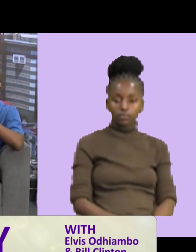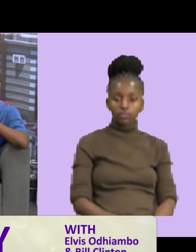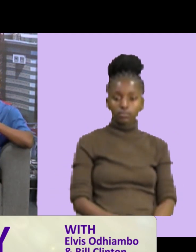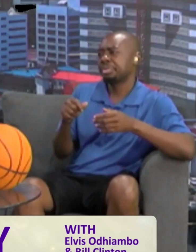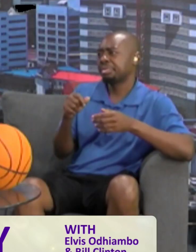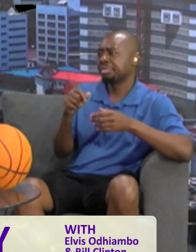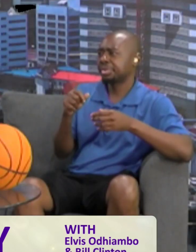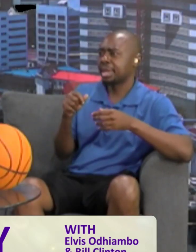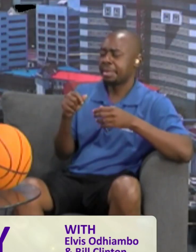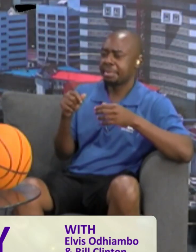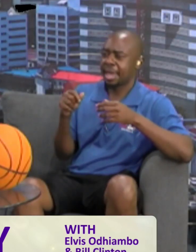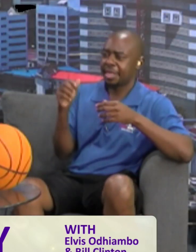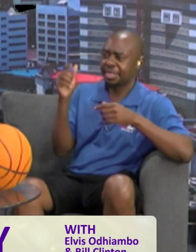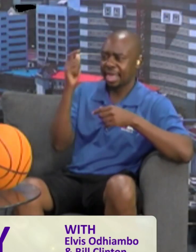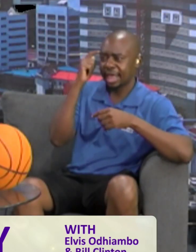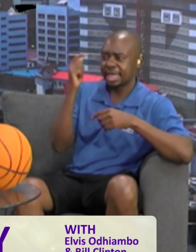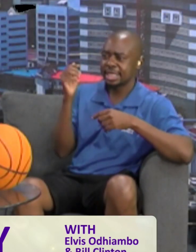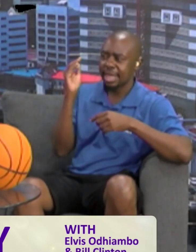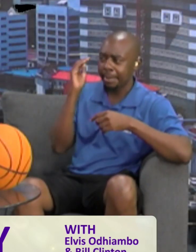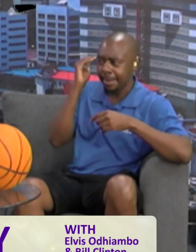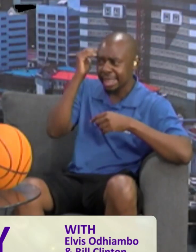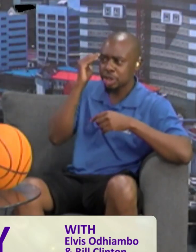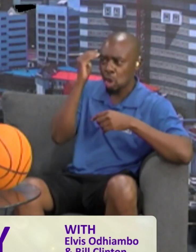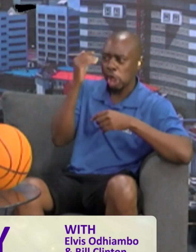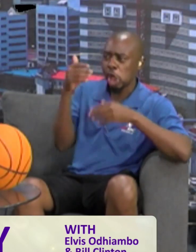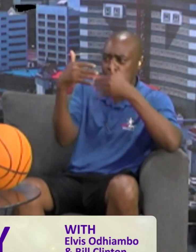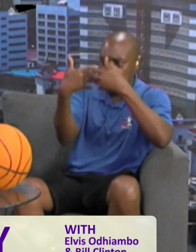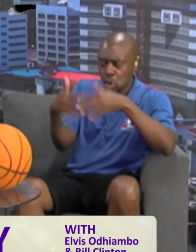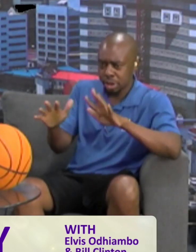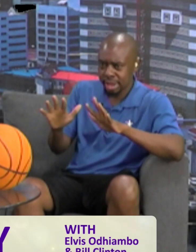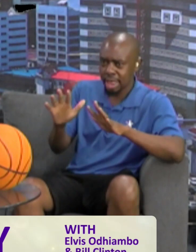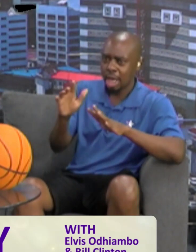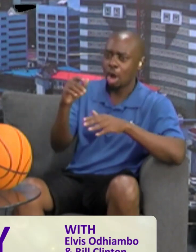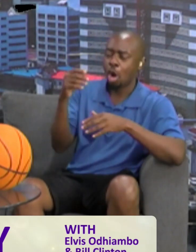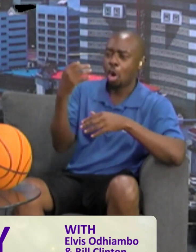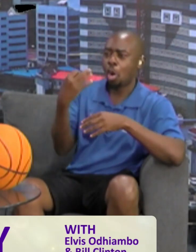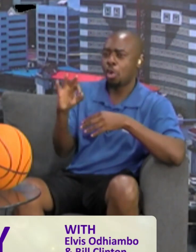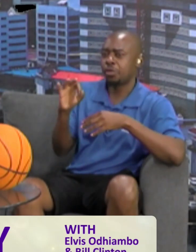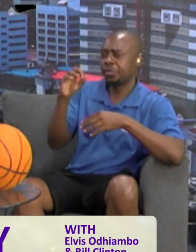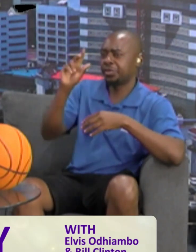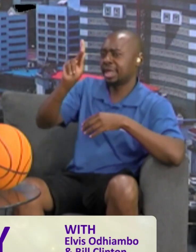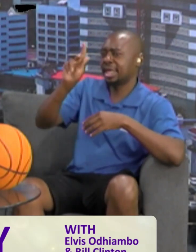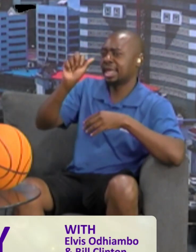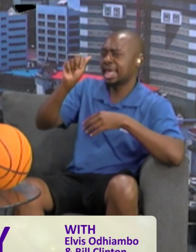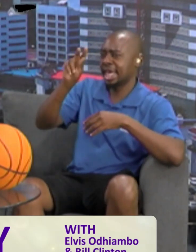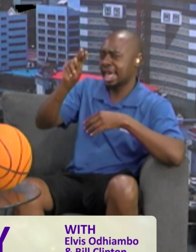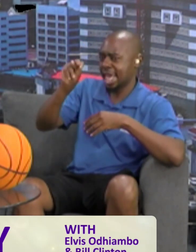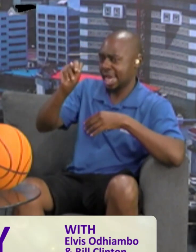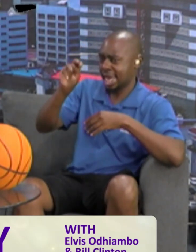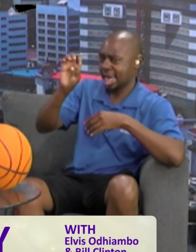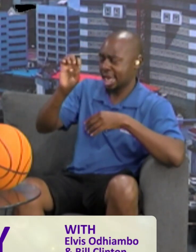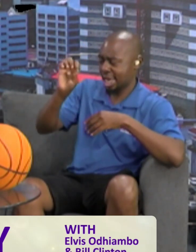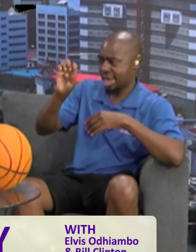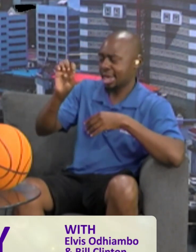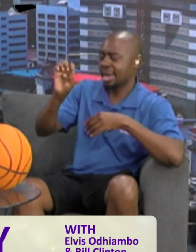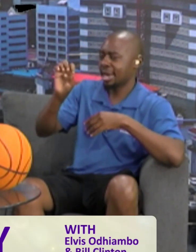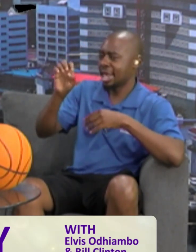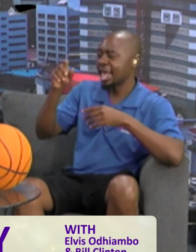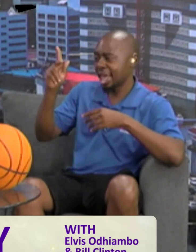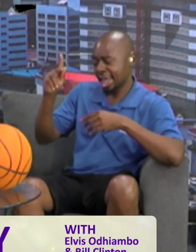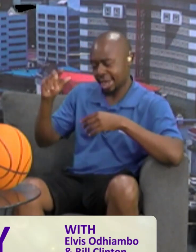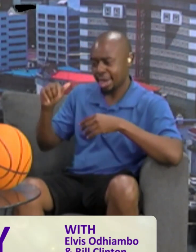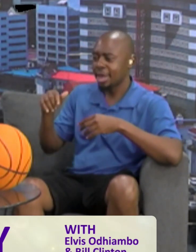Okay, now the problem with Tottenham, I believe it's the mentality. I think